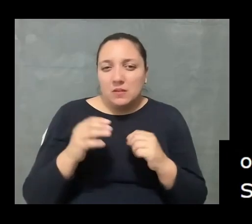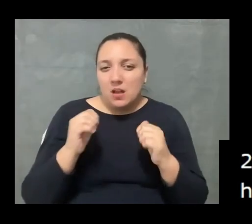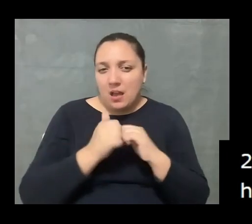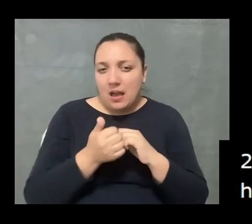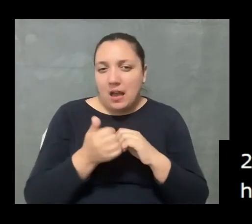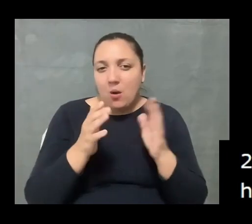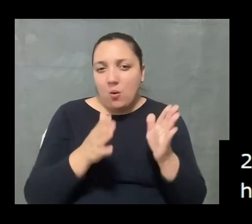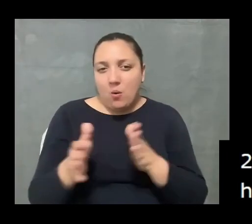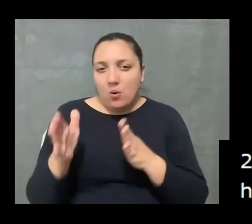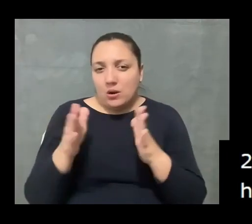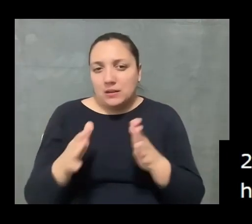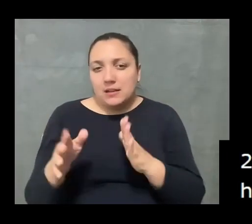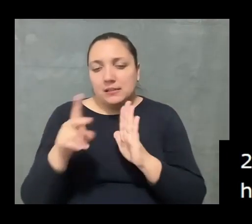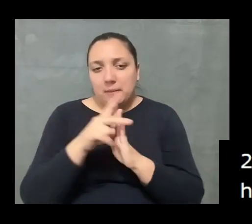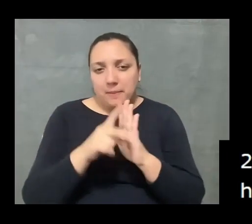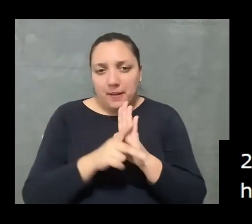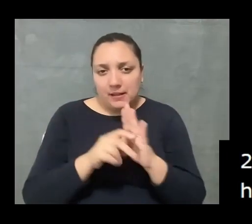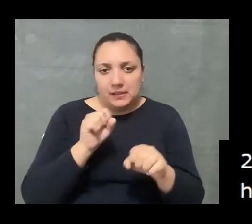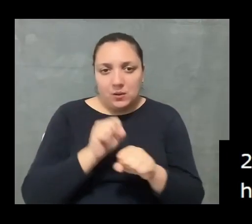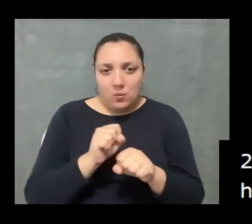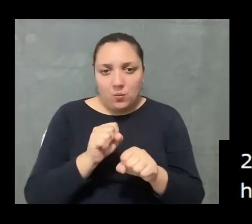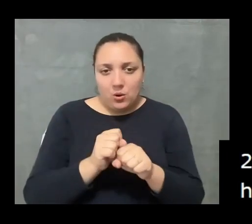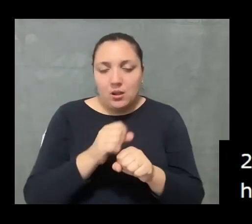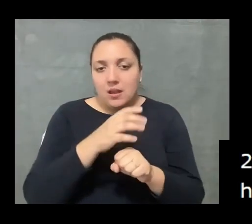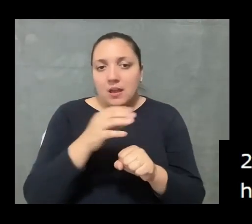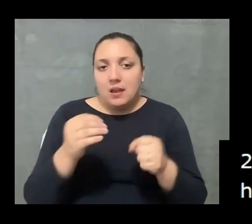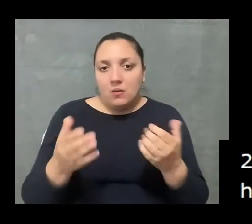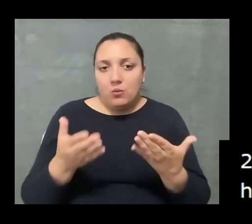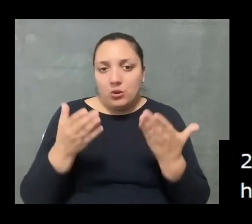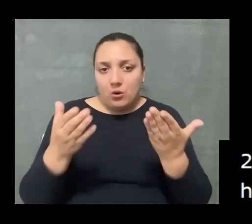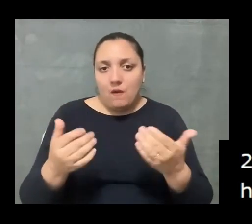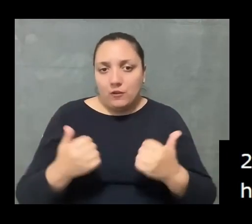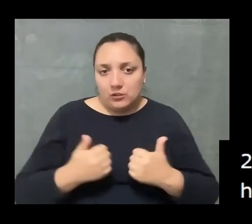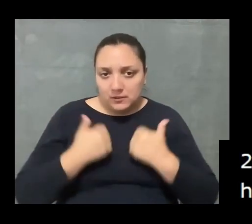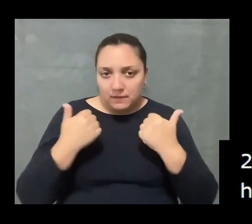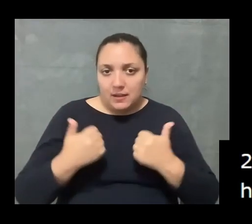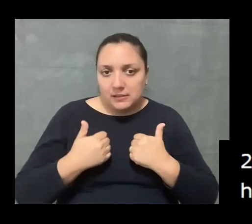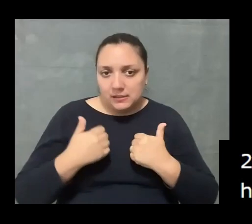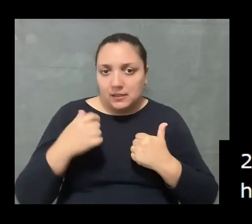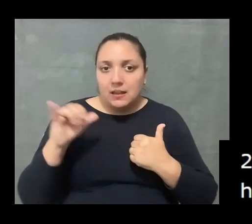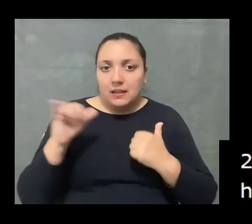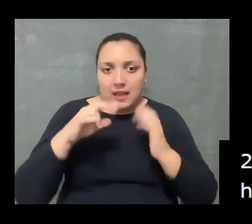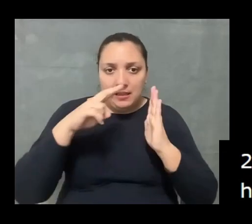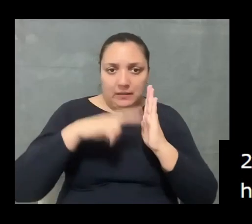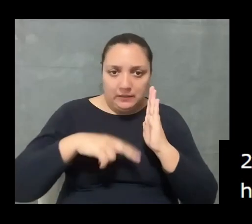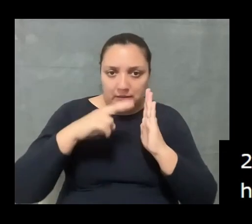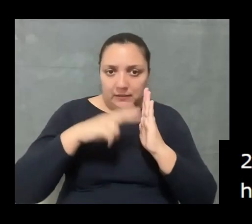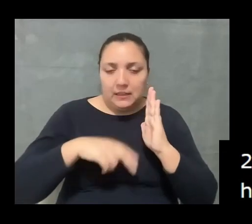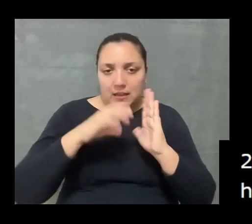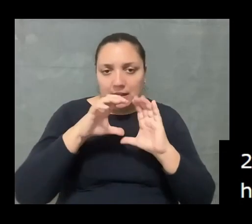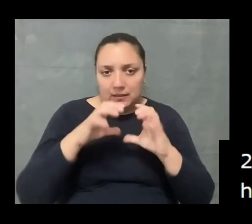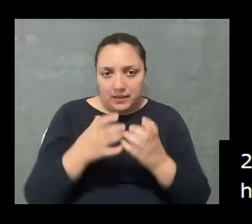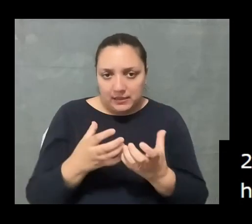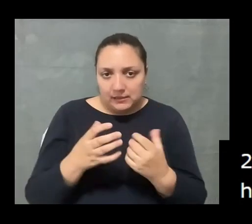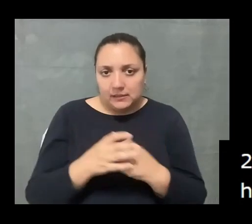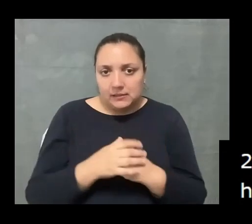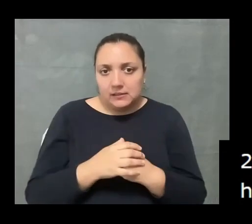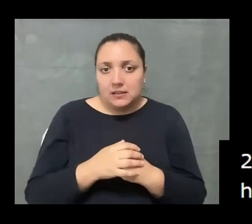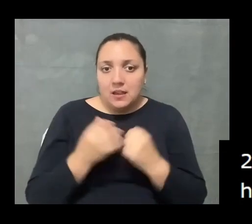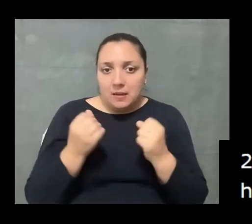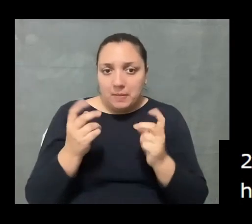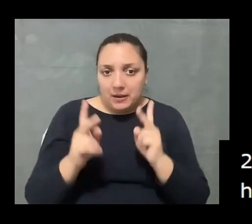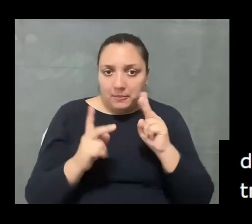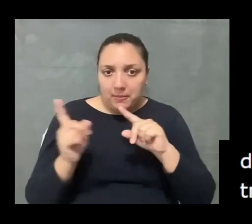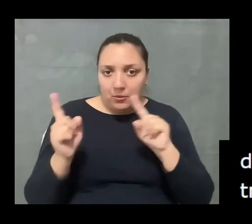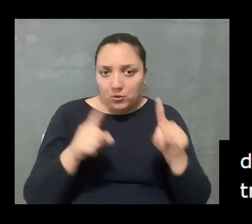policy work. And we offer survival services, such as the adult literacy classes that we have. And many folks come to our offices for